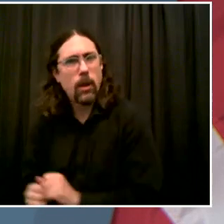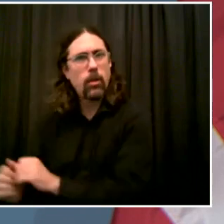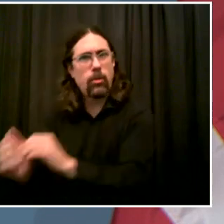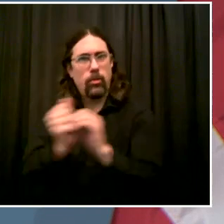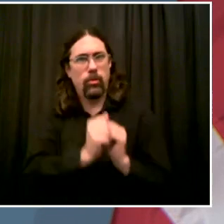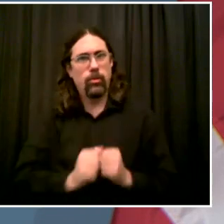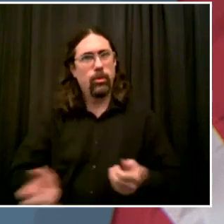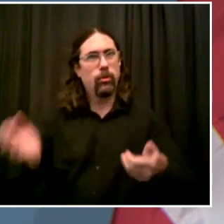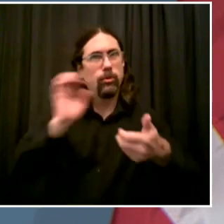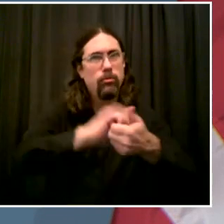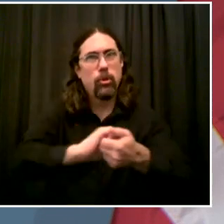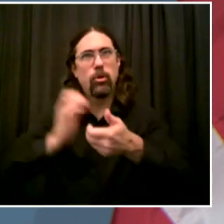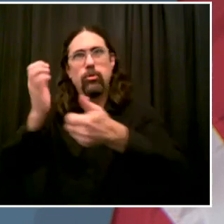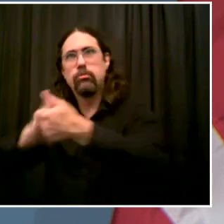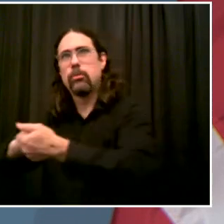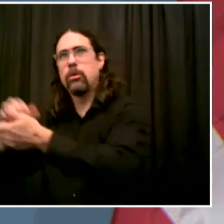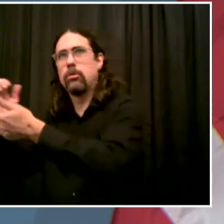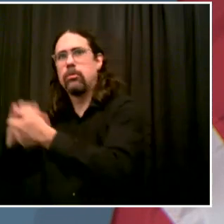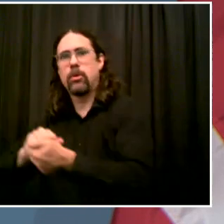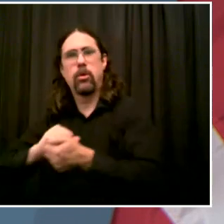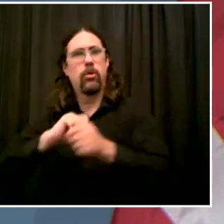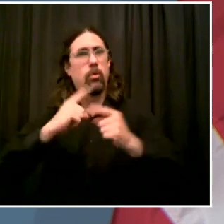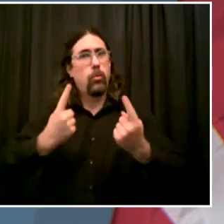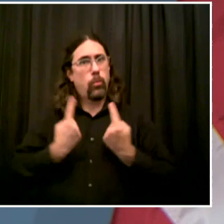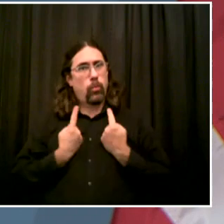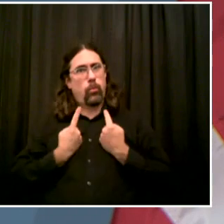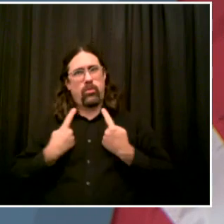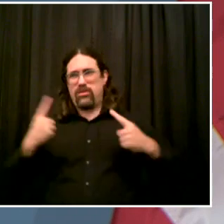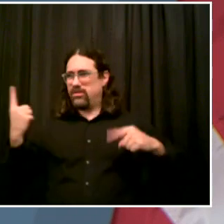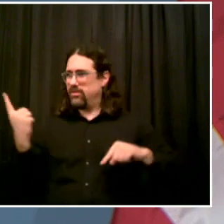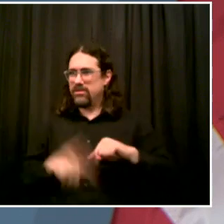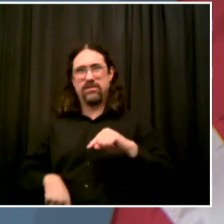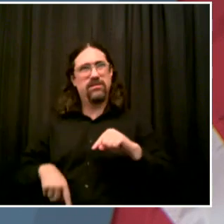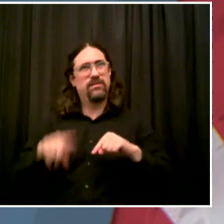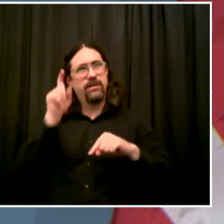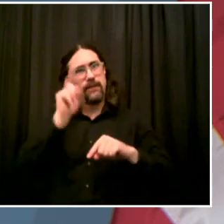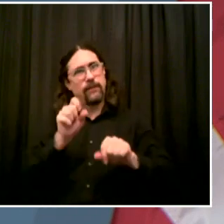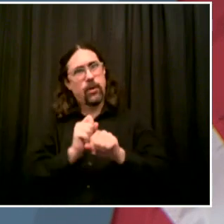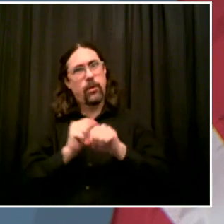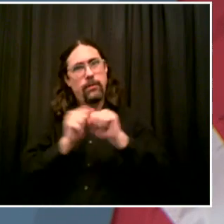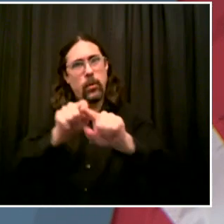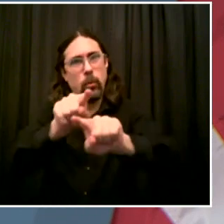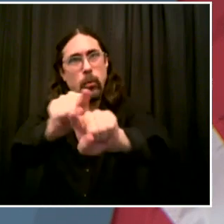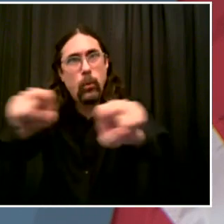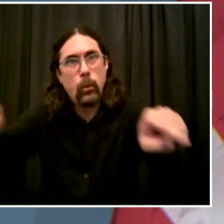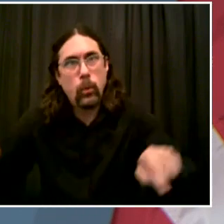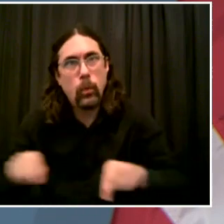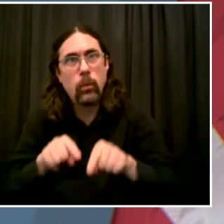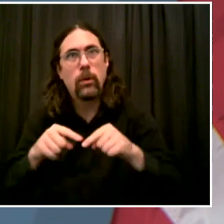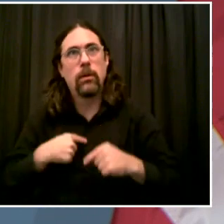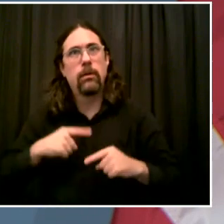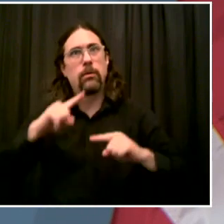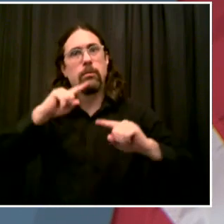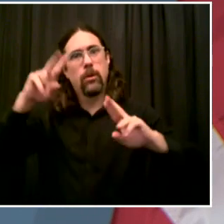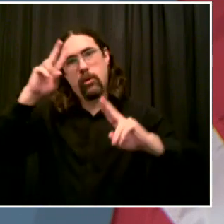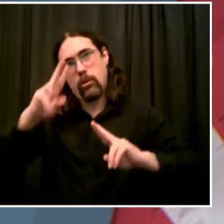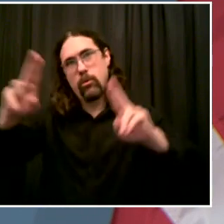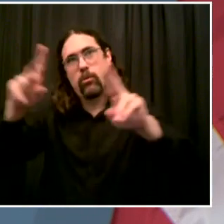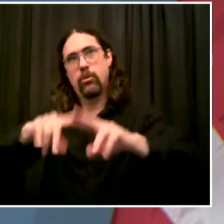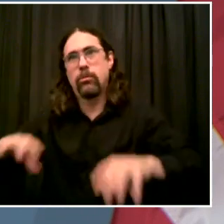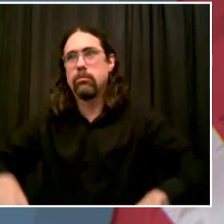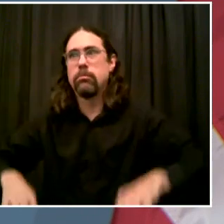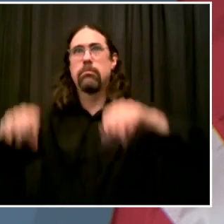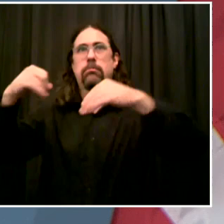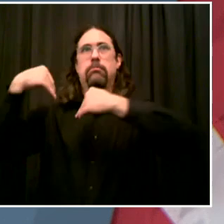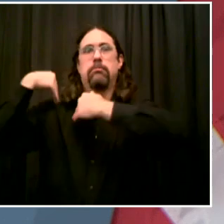it is, again, humbling and a privilege to now be working at this capacity with those partners to